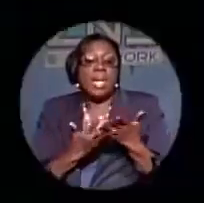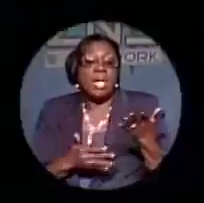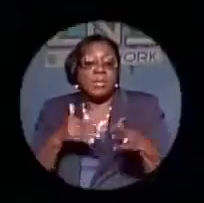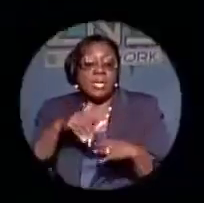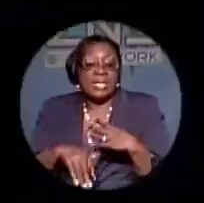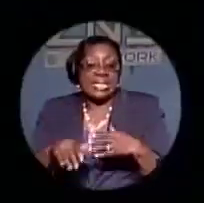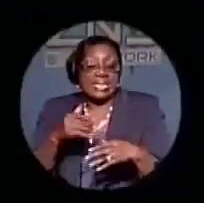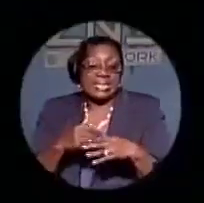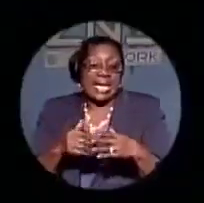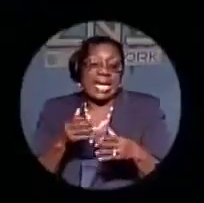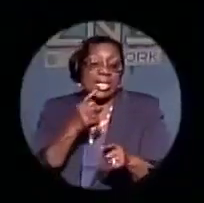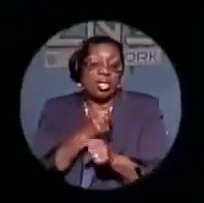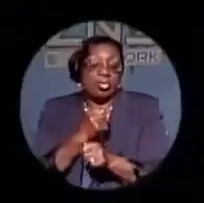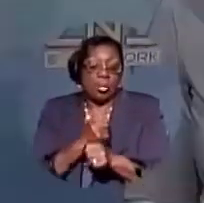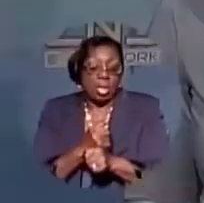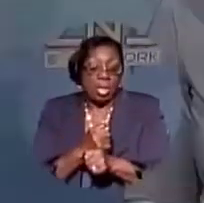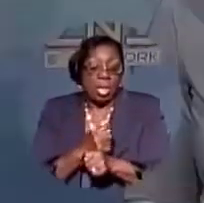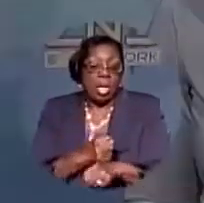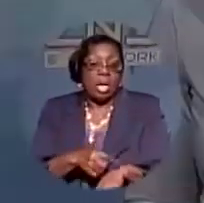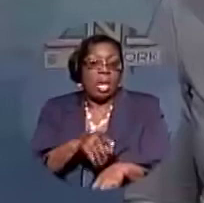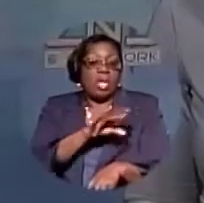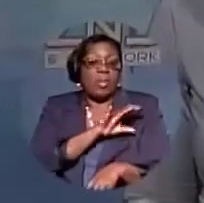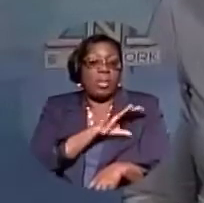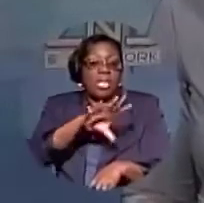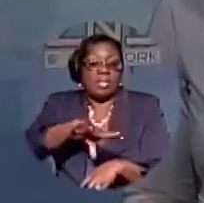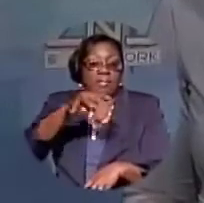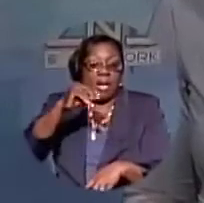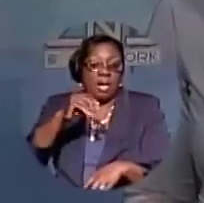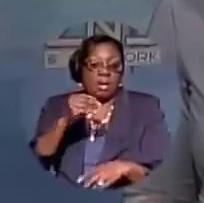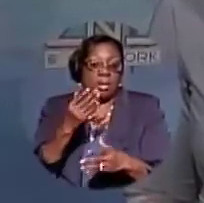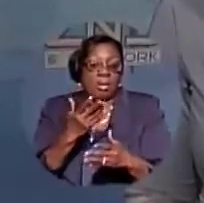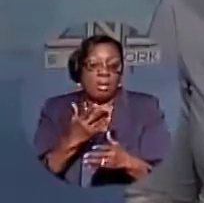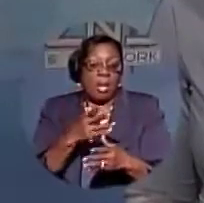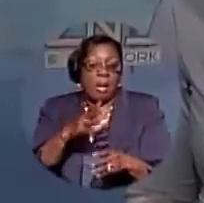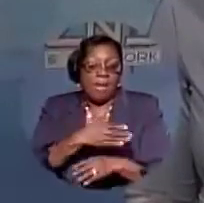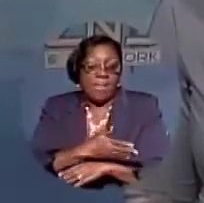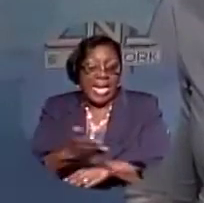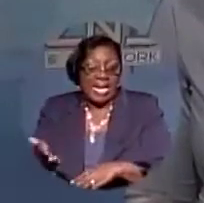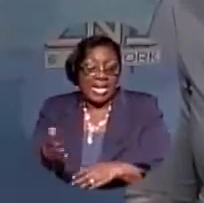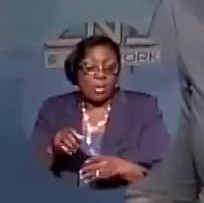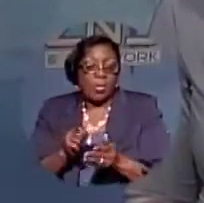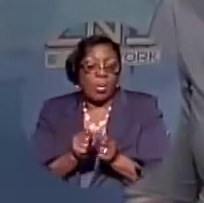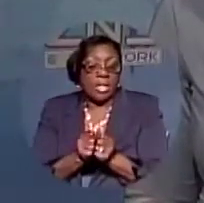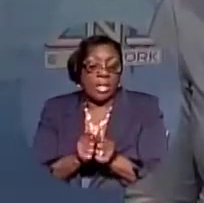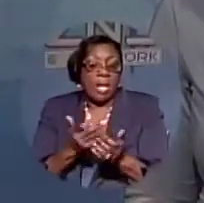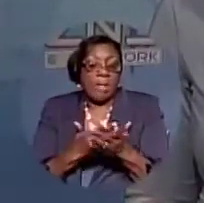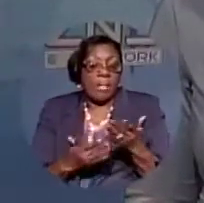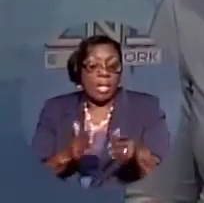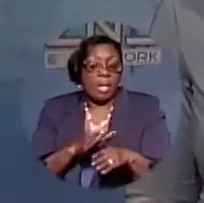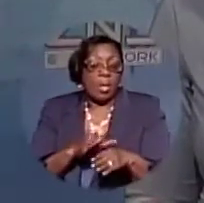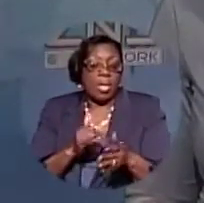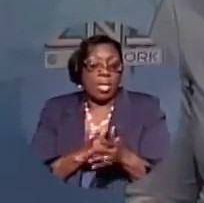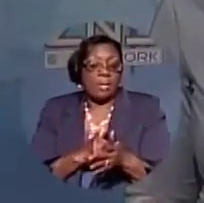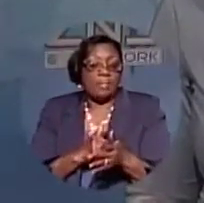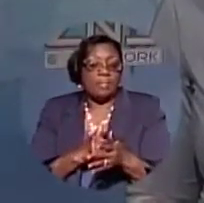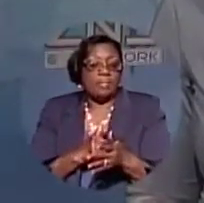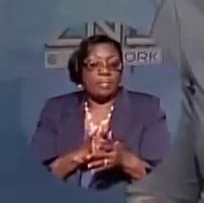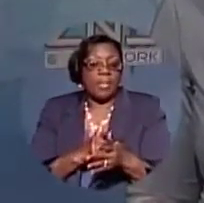and police bagged what appeared to be a blood-stained blanket. Well, today, police liaison officer Inspector Christlyn